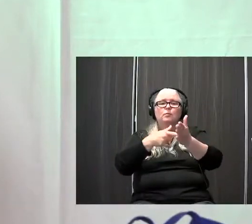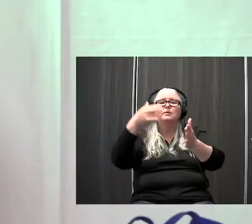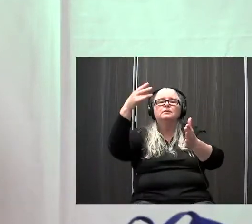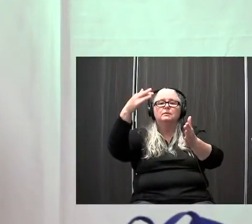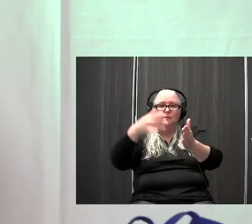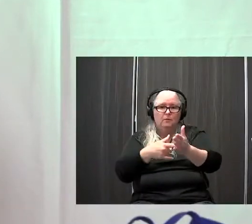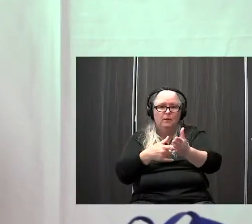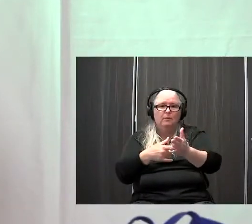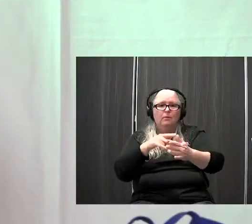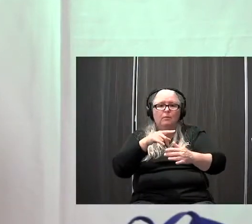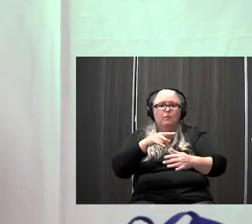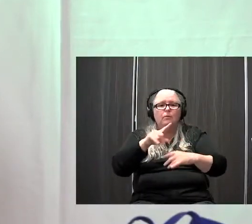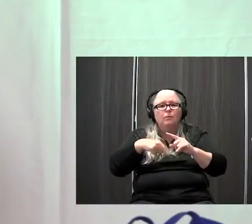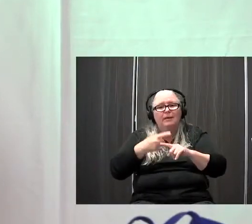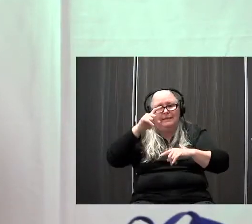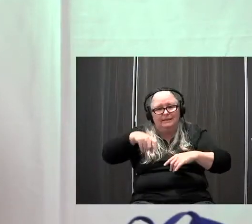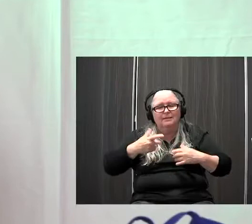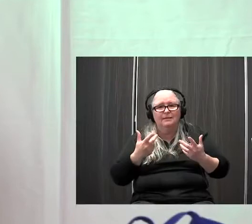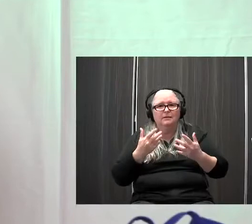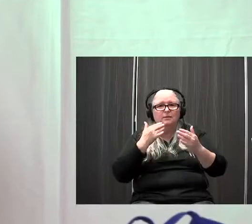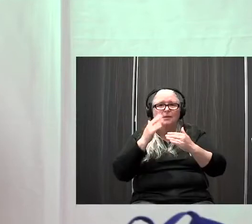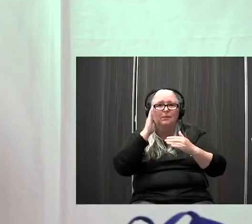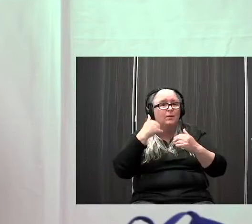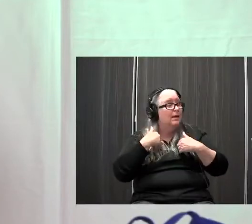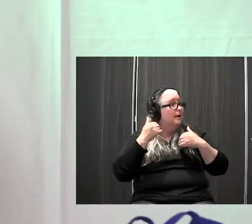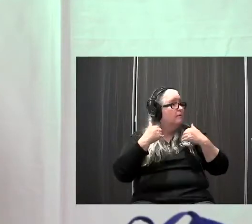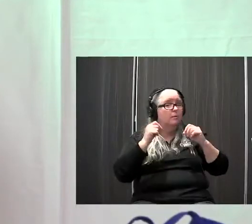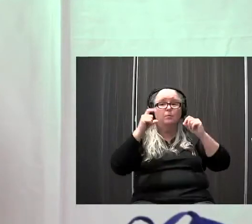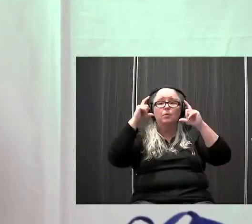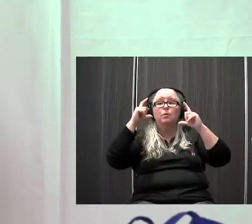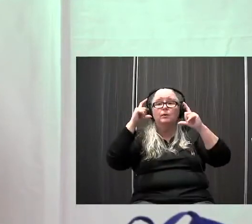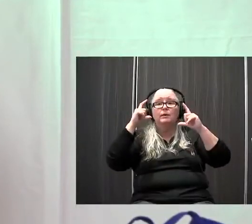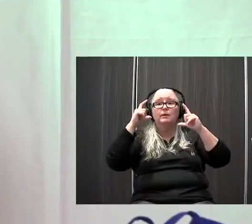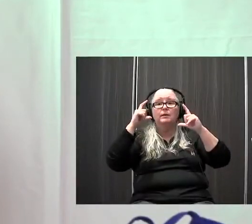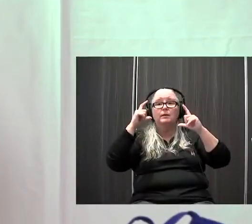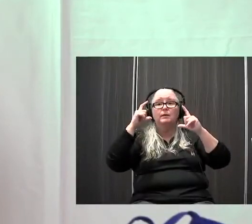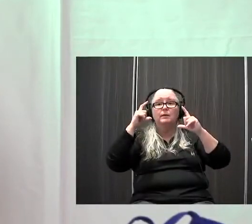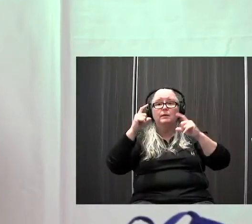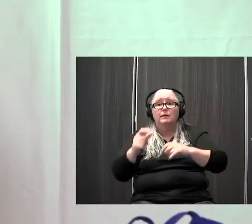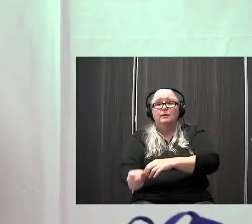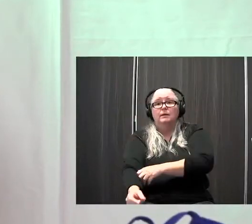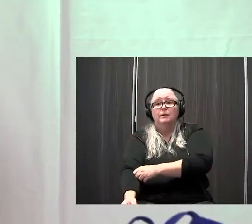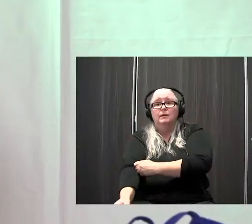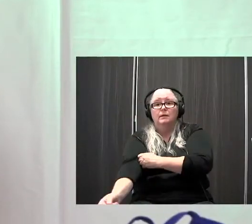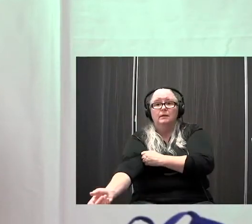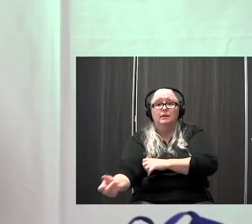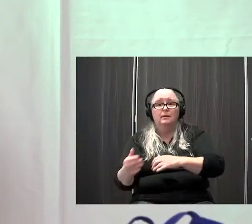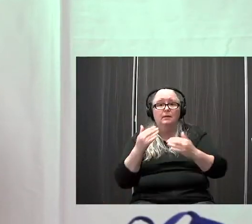So maybe we will have a poll, maybe not. Well, there we go. So 2/3 of you have not seen